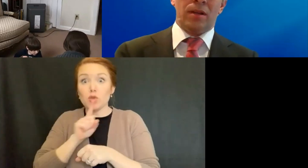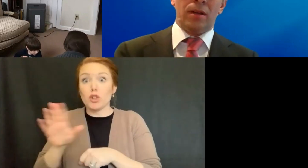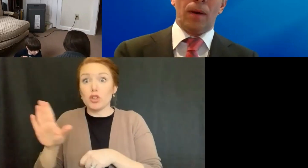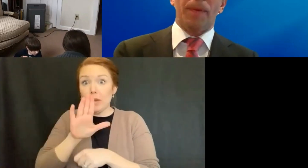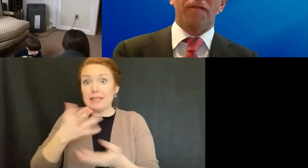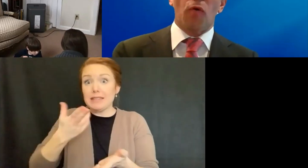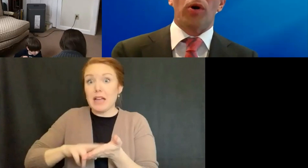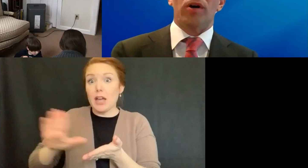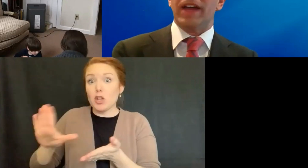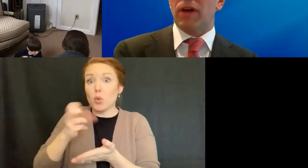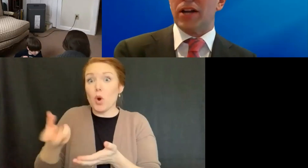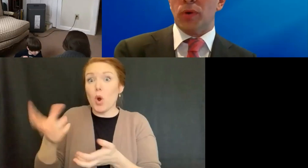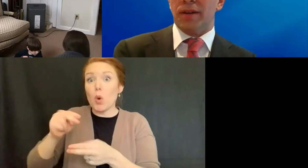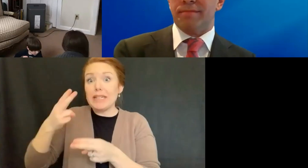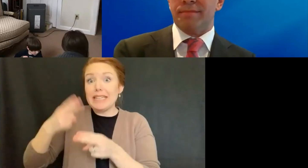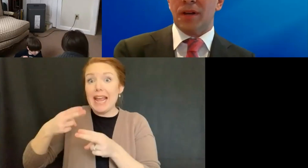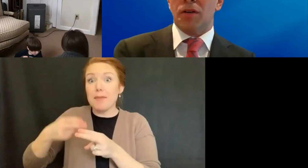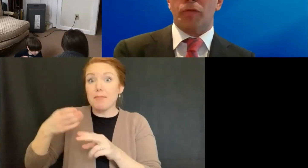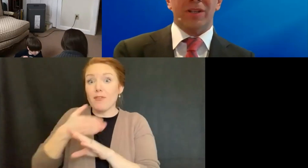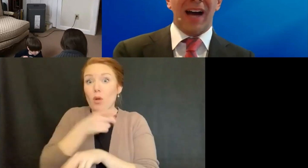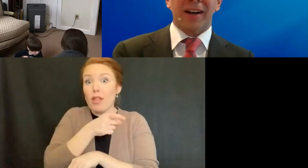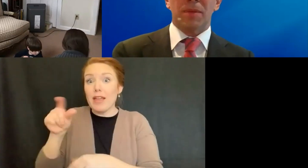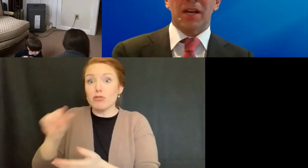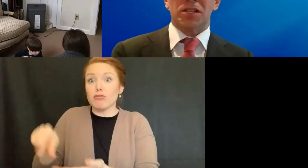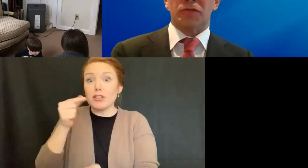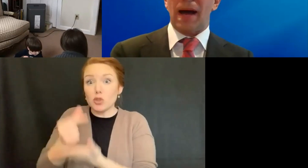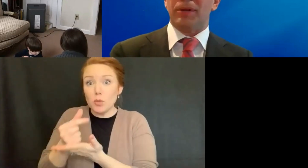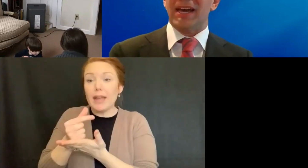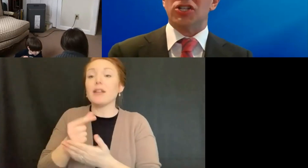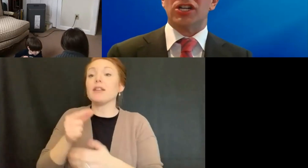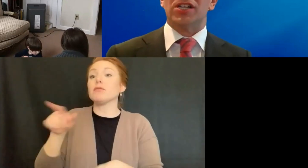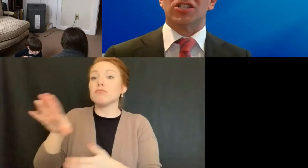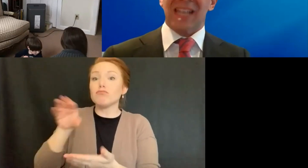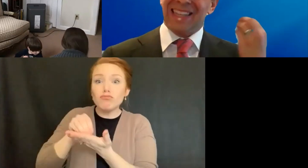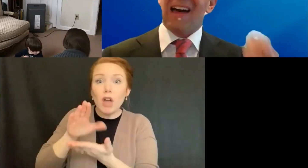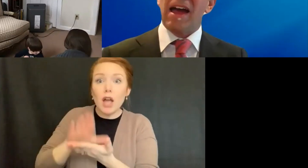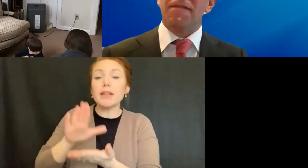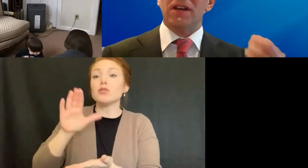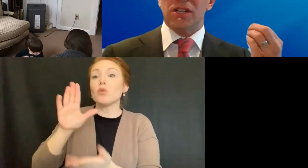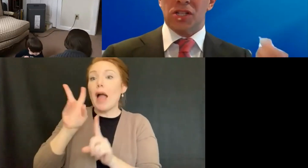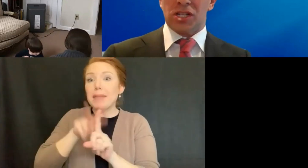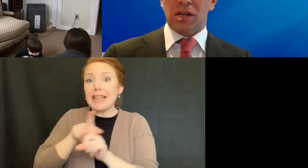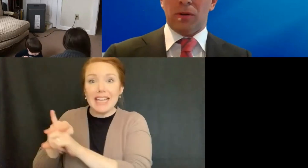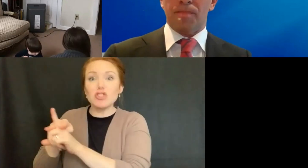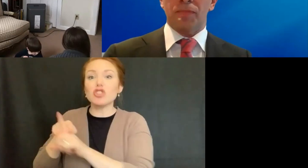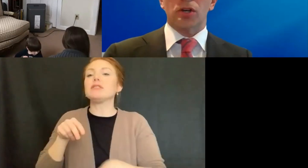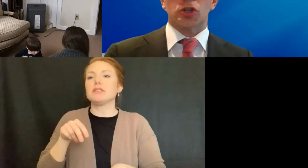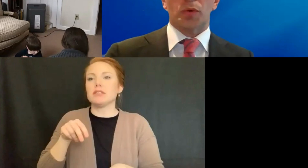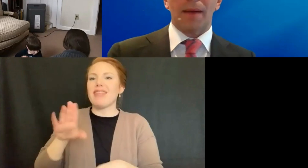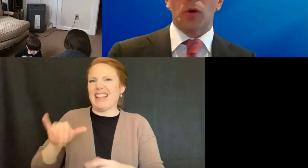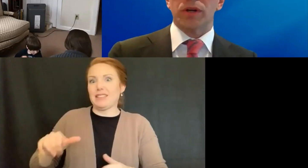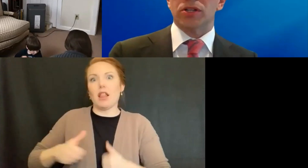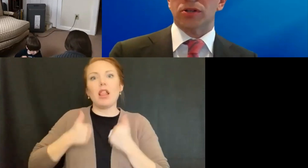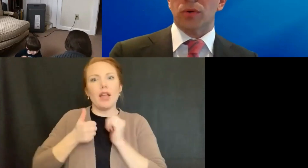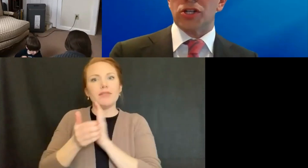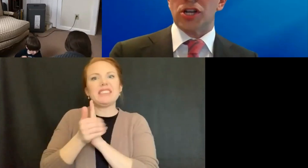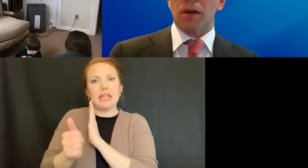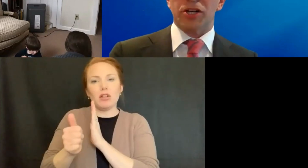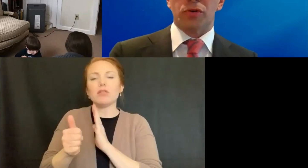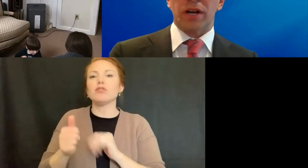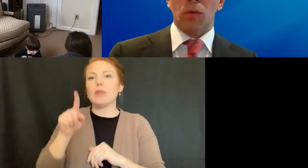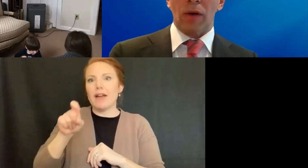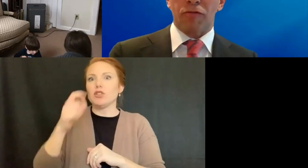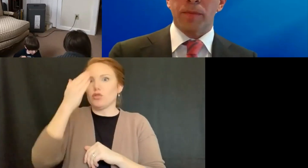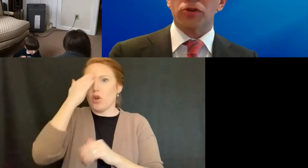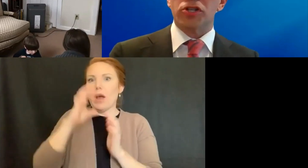name before they graduate, for documents, for applications. It's a life skill. So what I'm going to do is